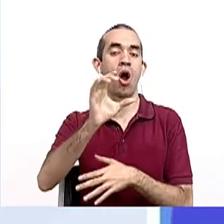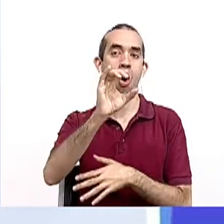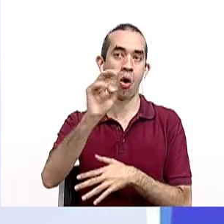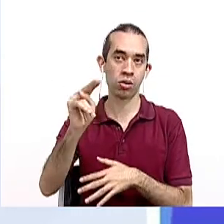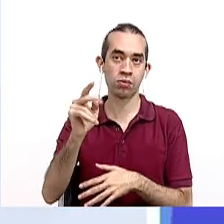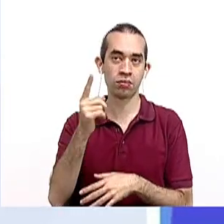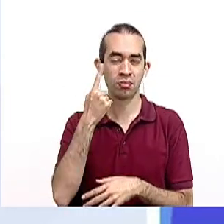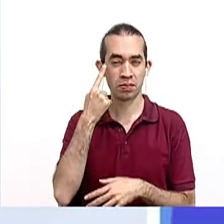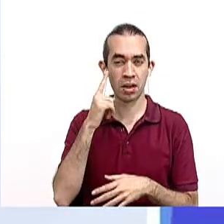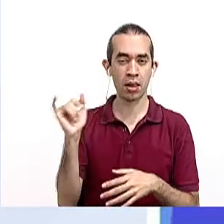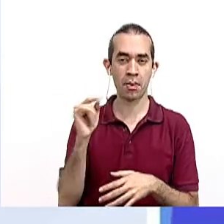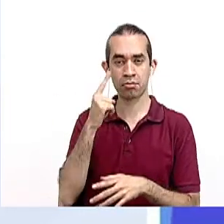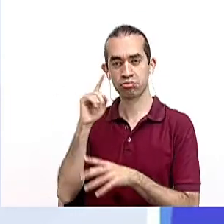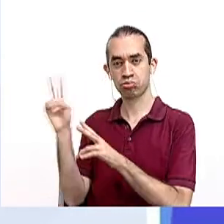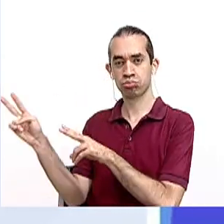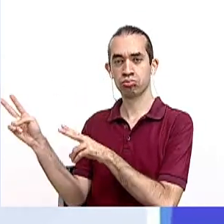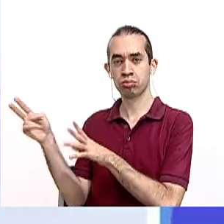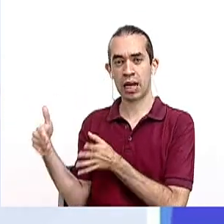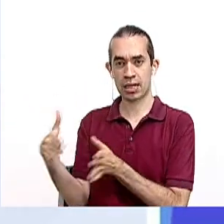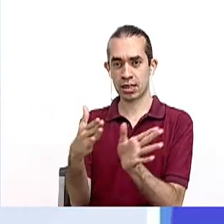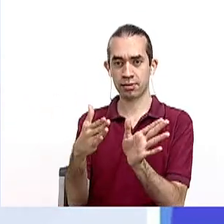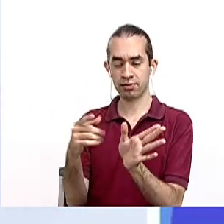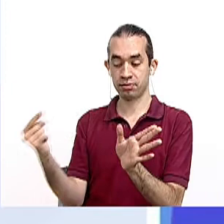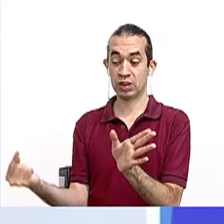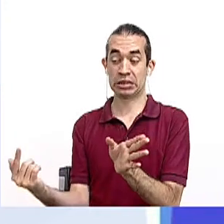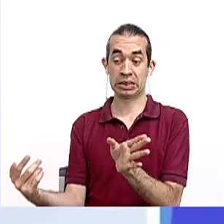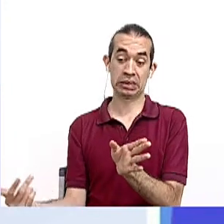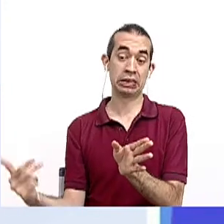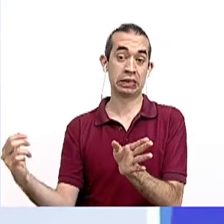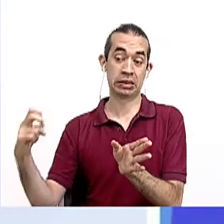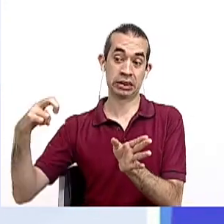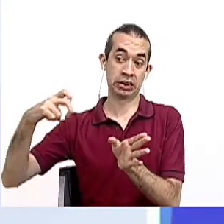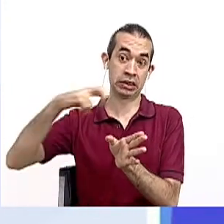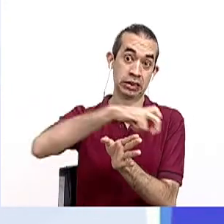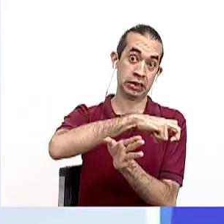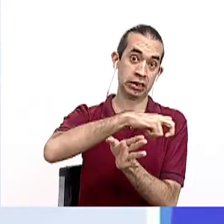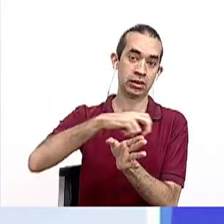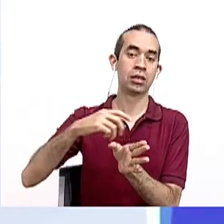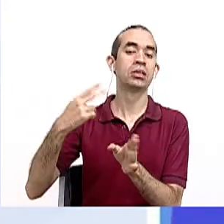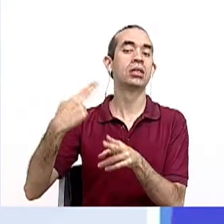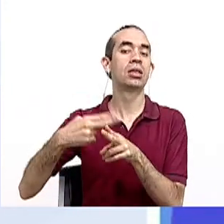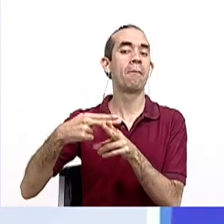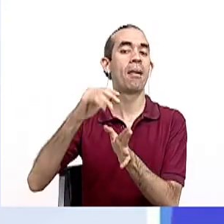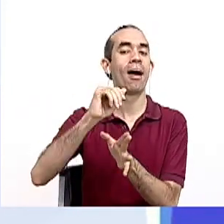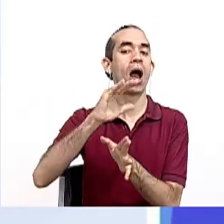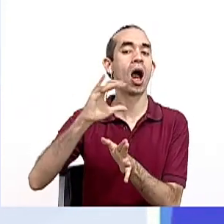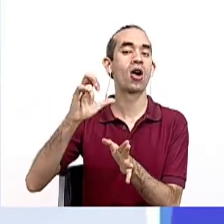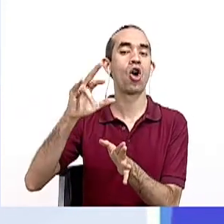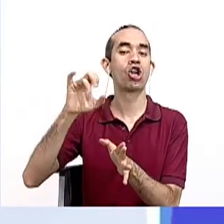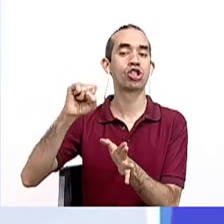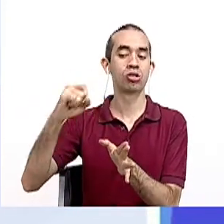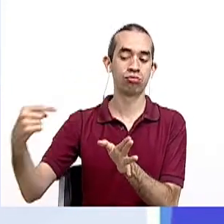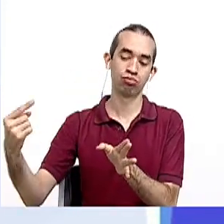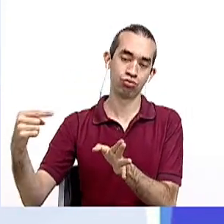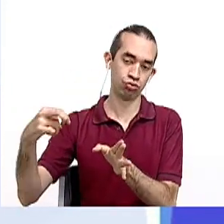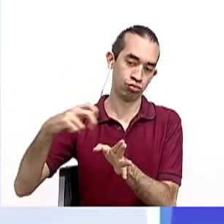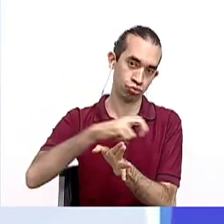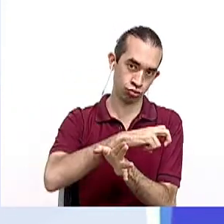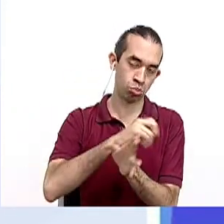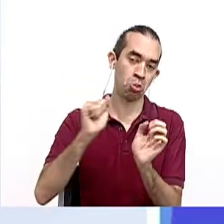the picture, that is across the street. When you are going to give a direction, you can say across the